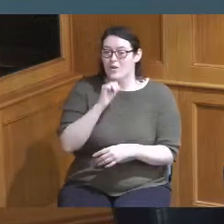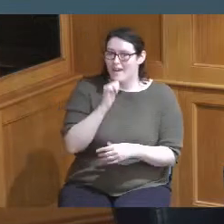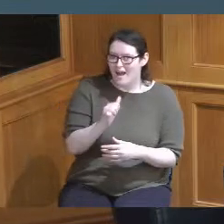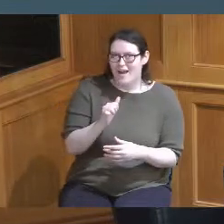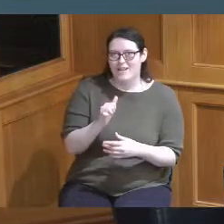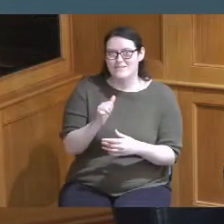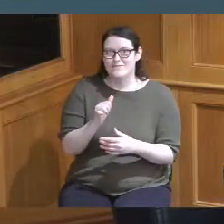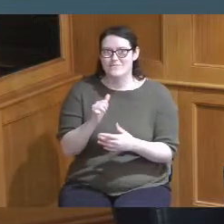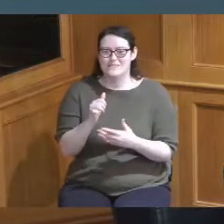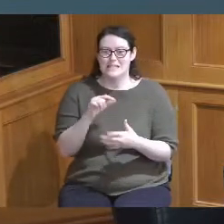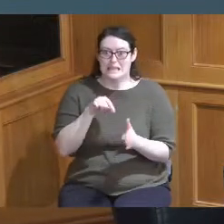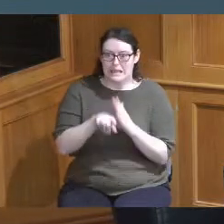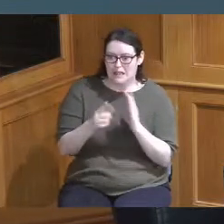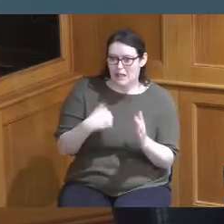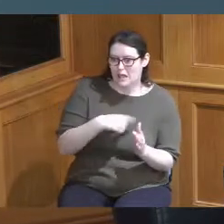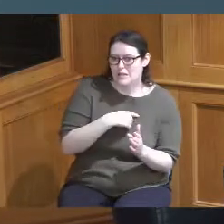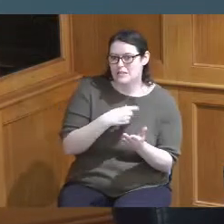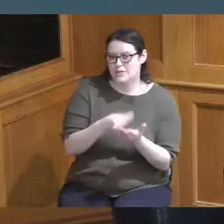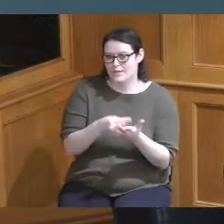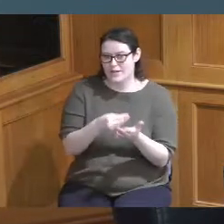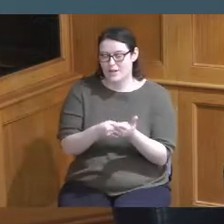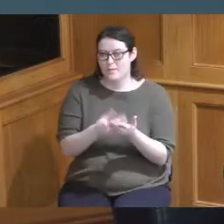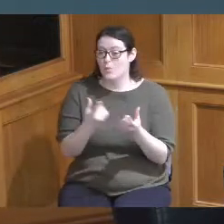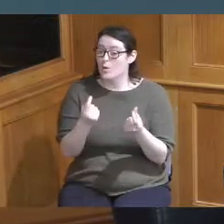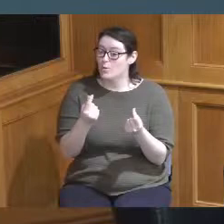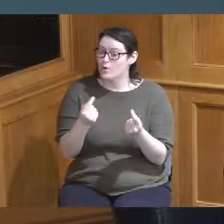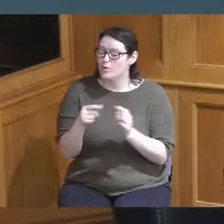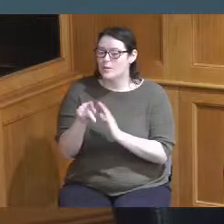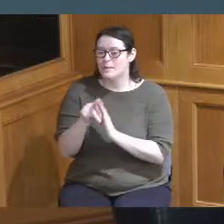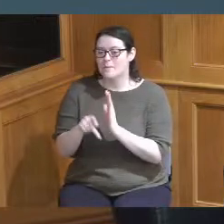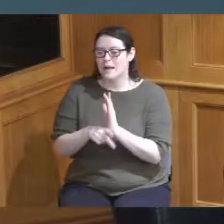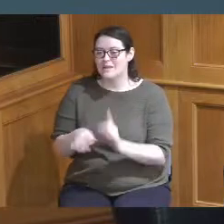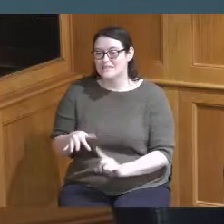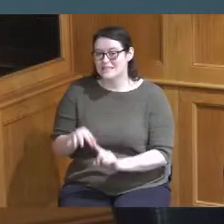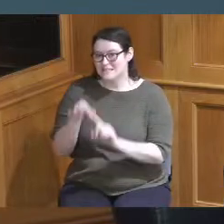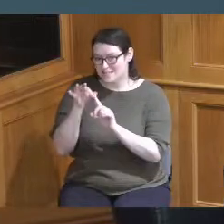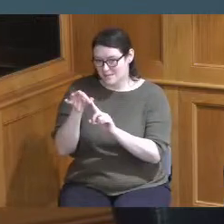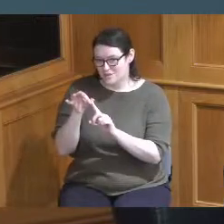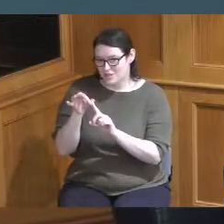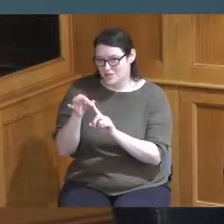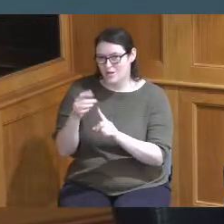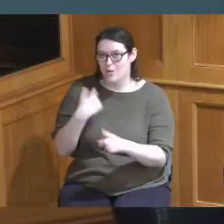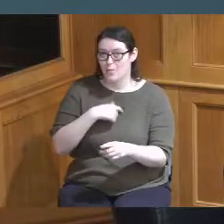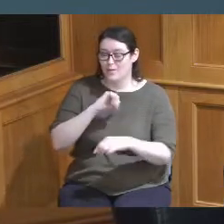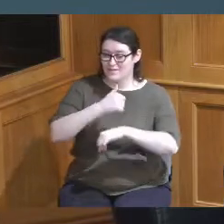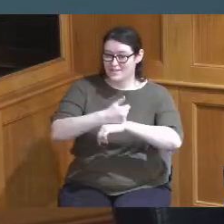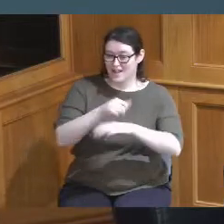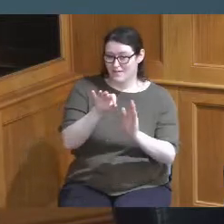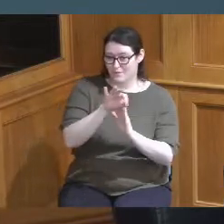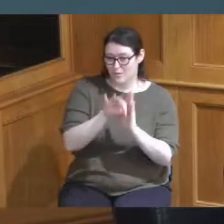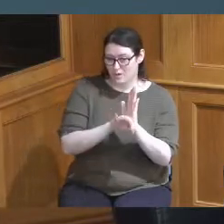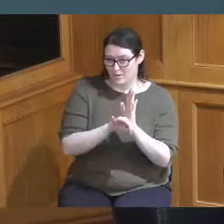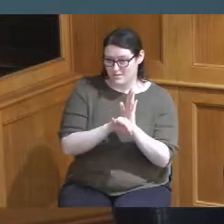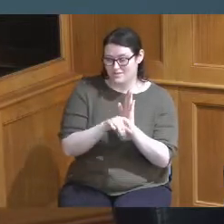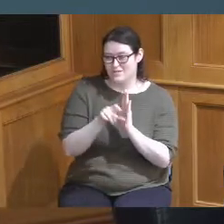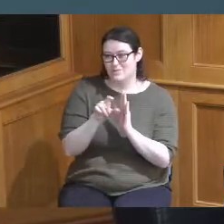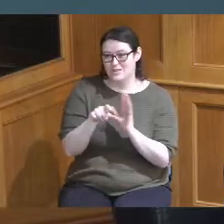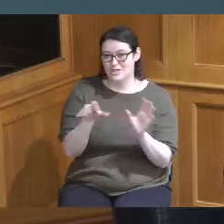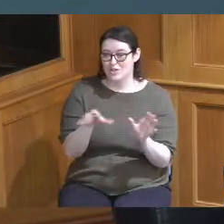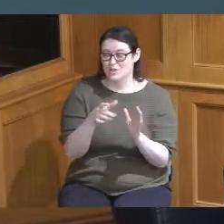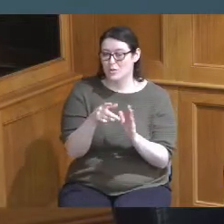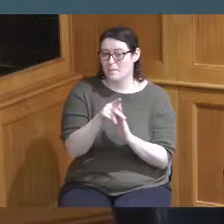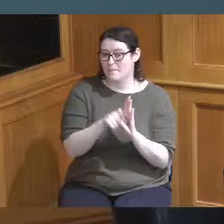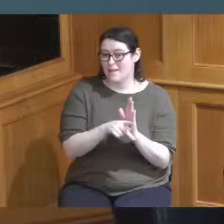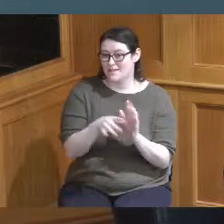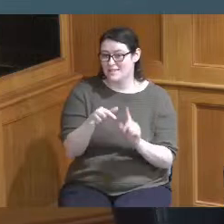but what it will do is make a policy exception. As we were saying, we came up with a formula. We have to make a policy